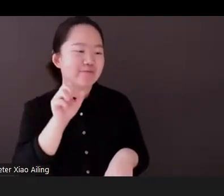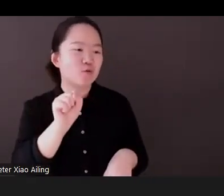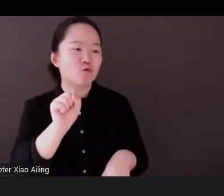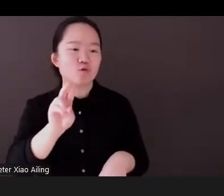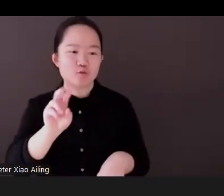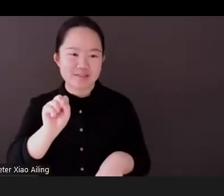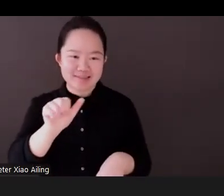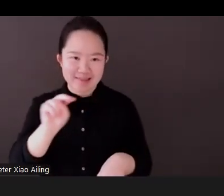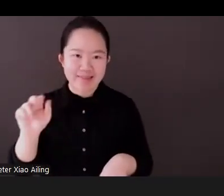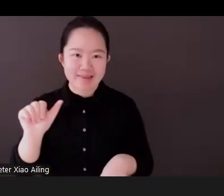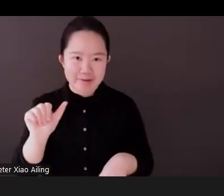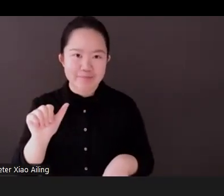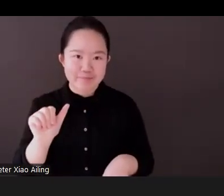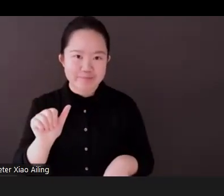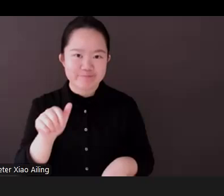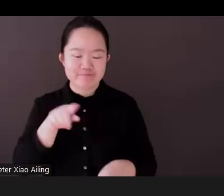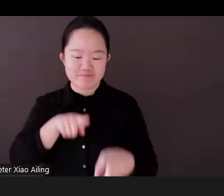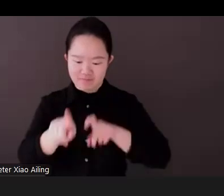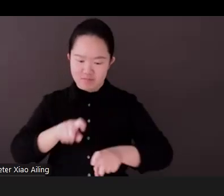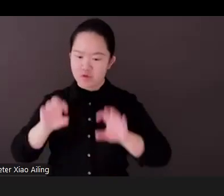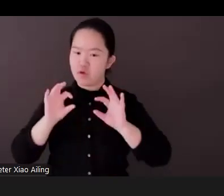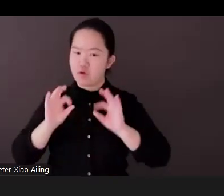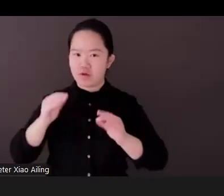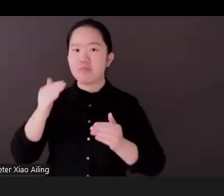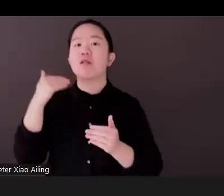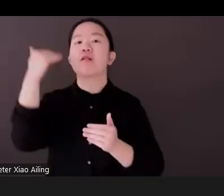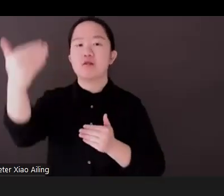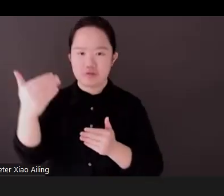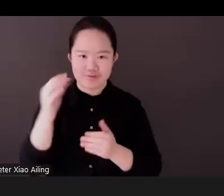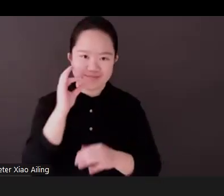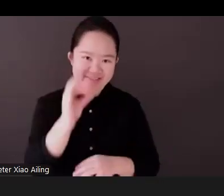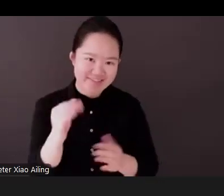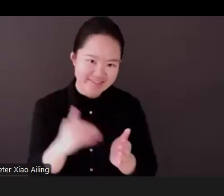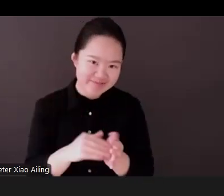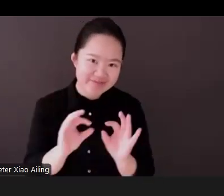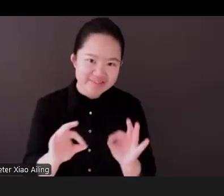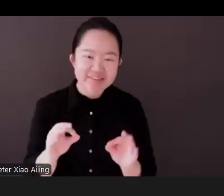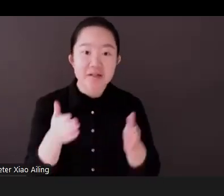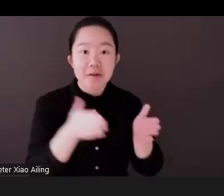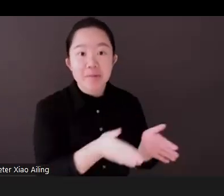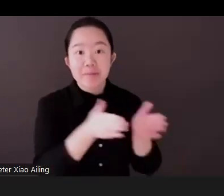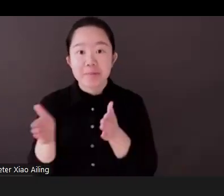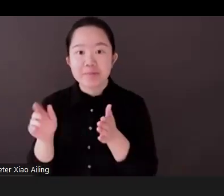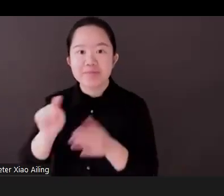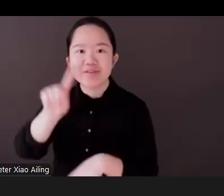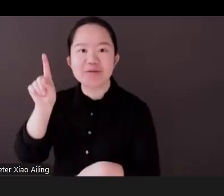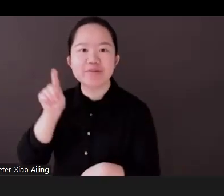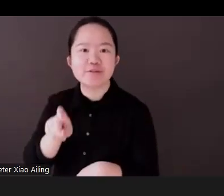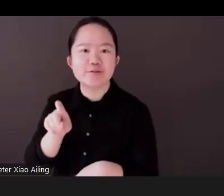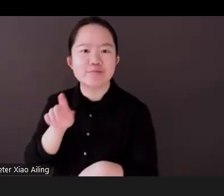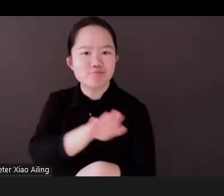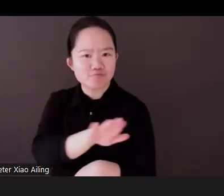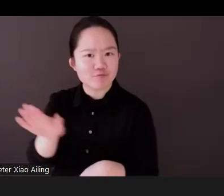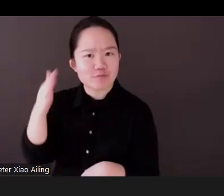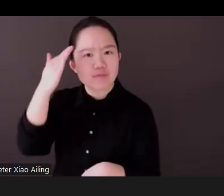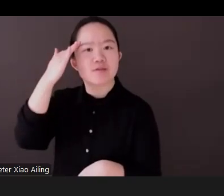GDPR, that someone should get that big fine to make the IAA to be taken more seriously. It would, of course, be great if companies and organizations would